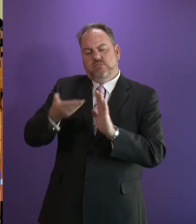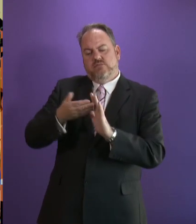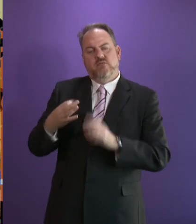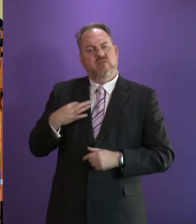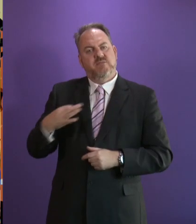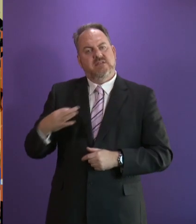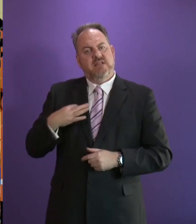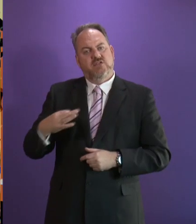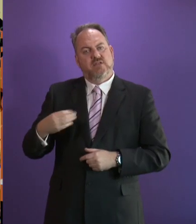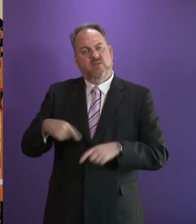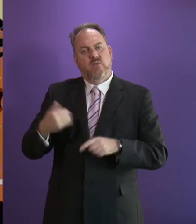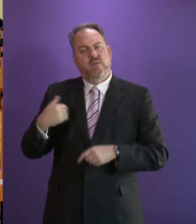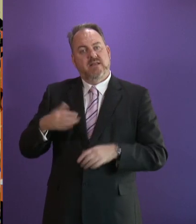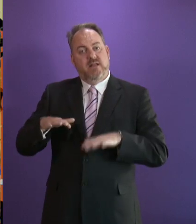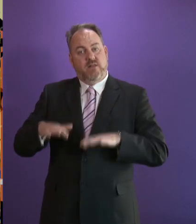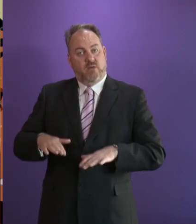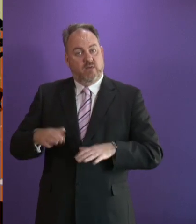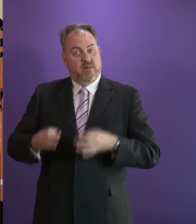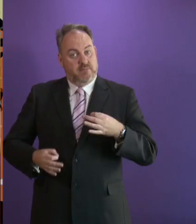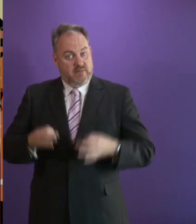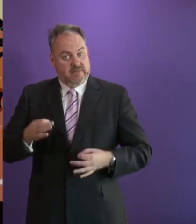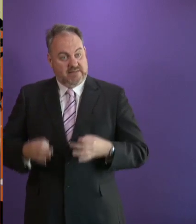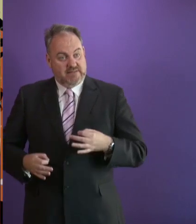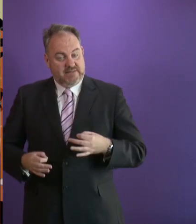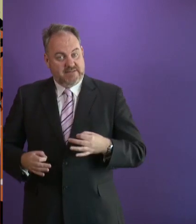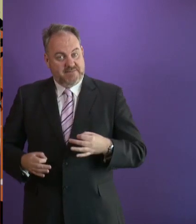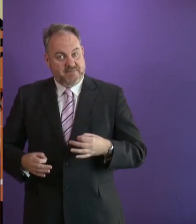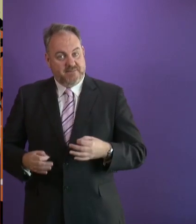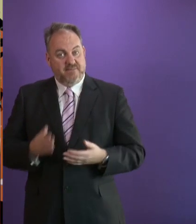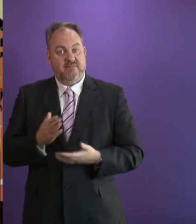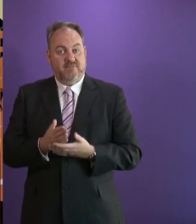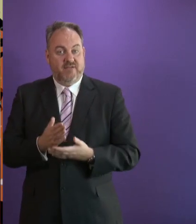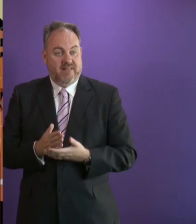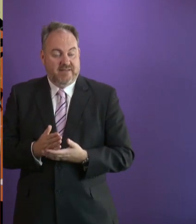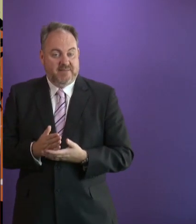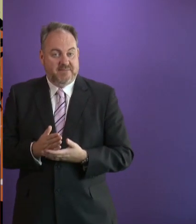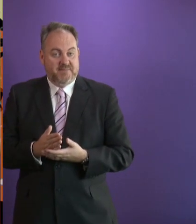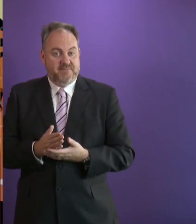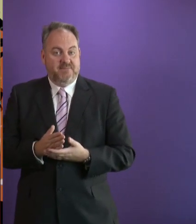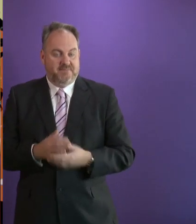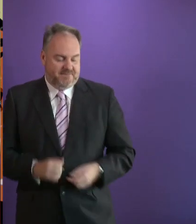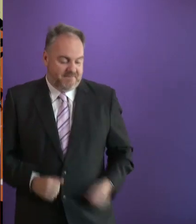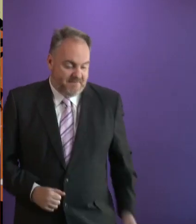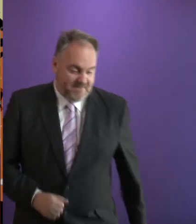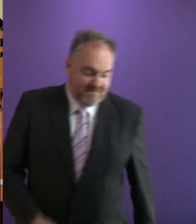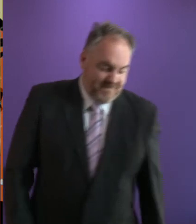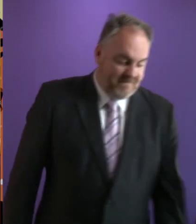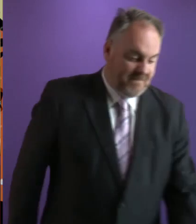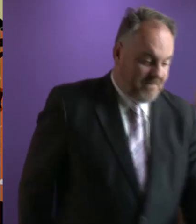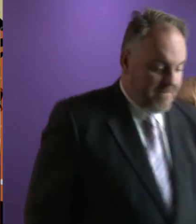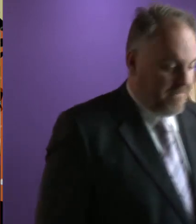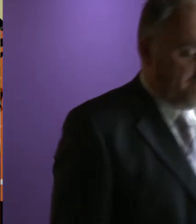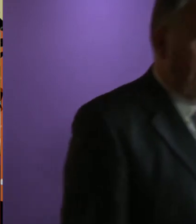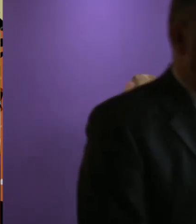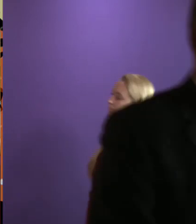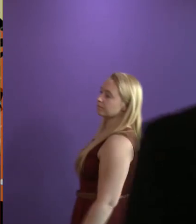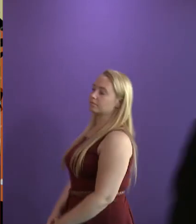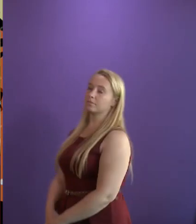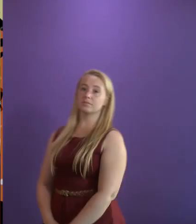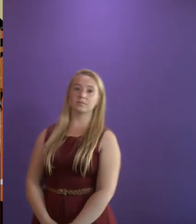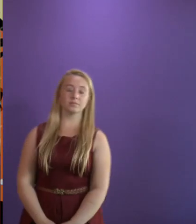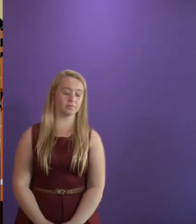women in local politics? I think the first thing is events like today and the hubs happening across Scotland are really, really important to do that.